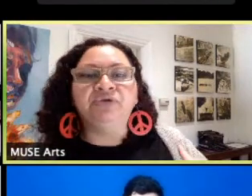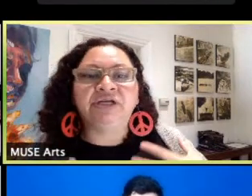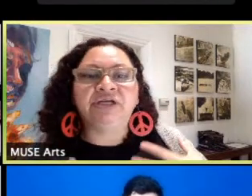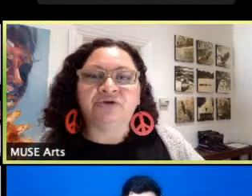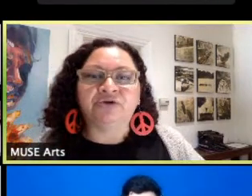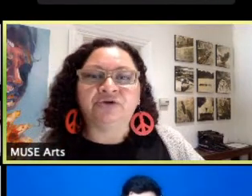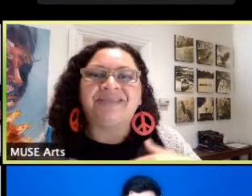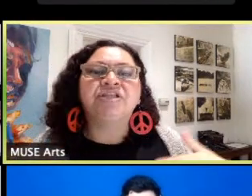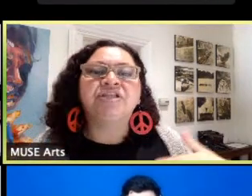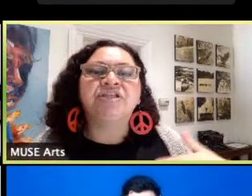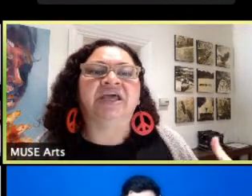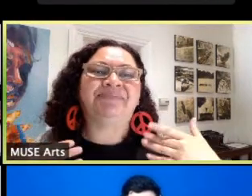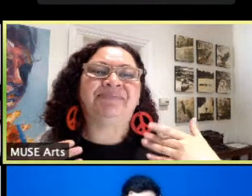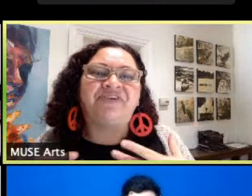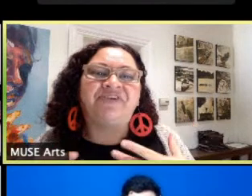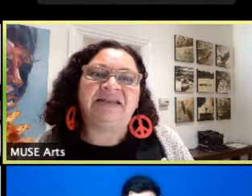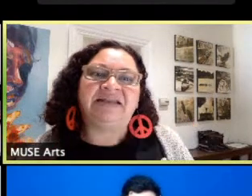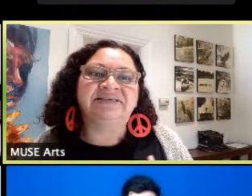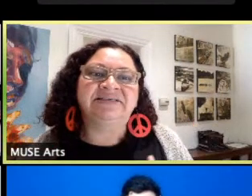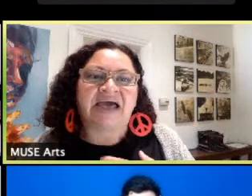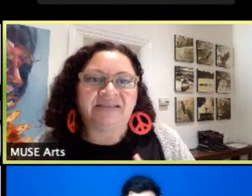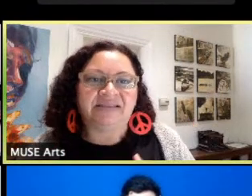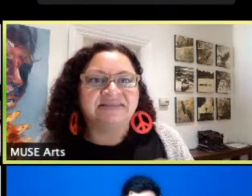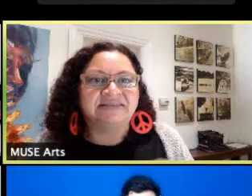day-to-day type of violence that is so